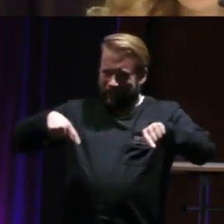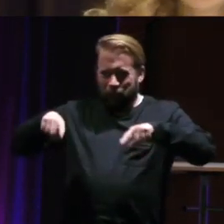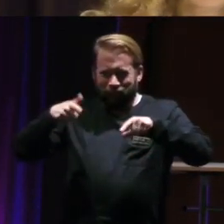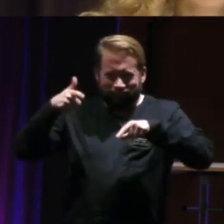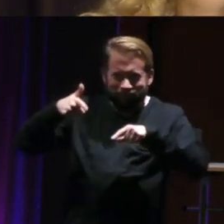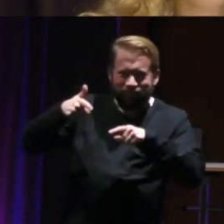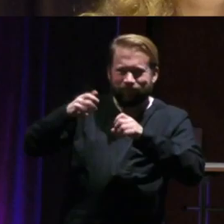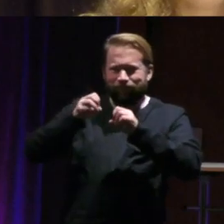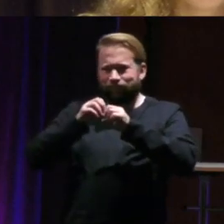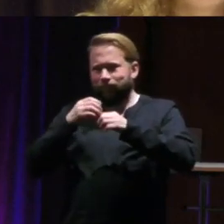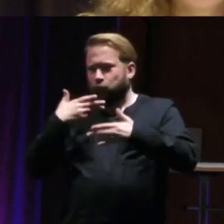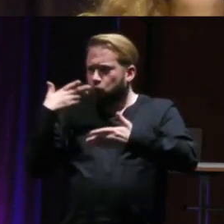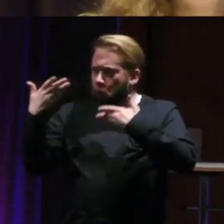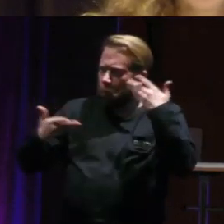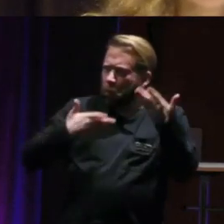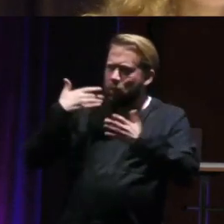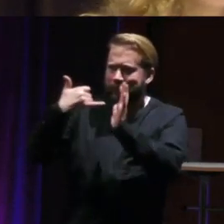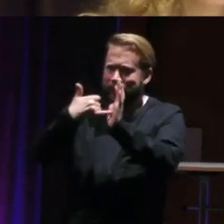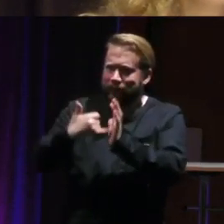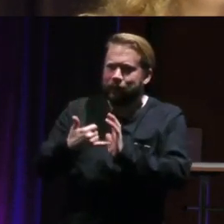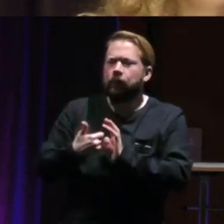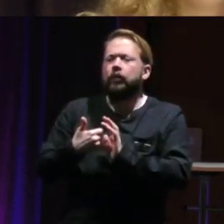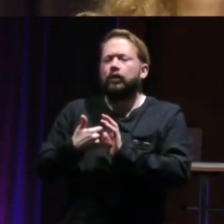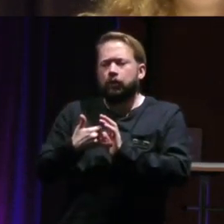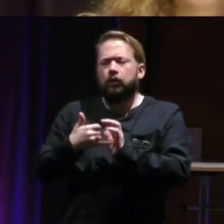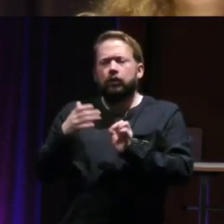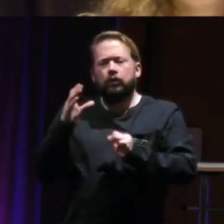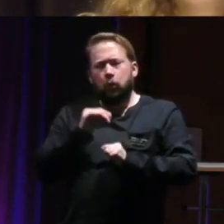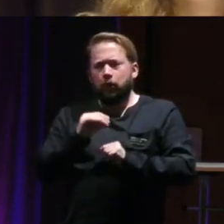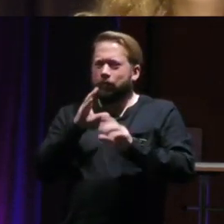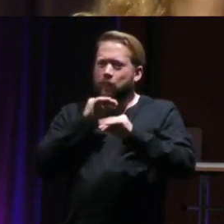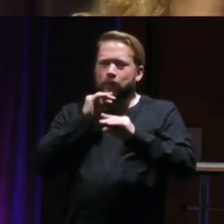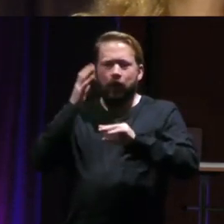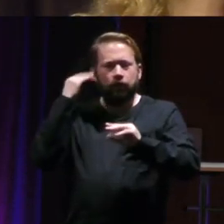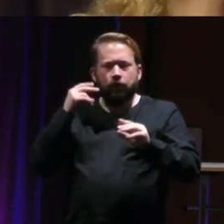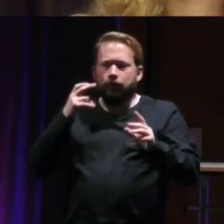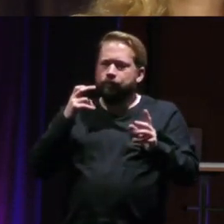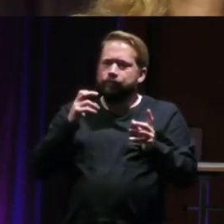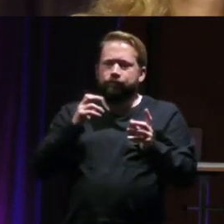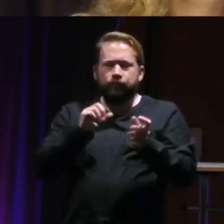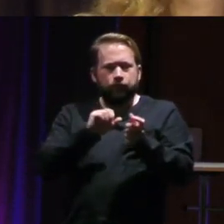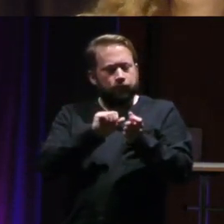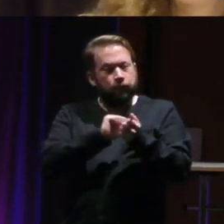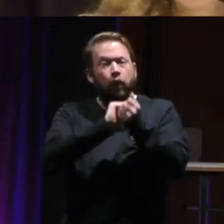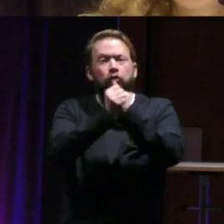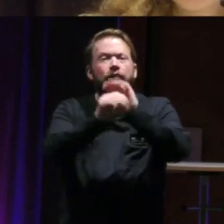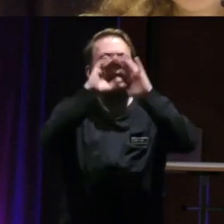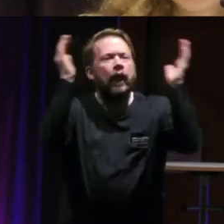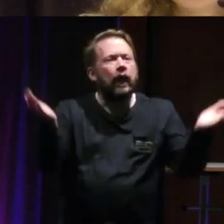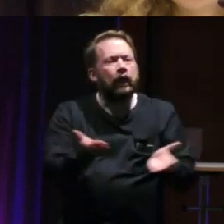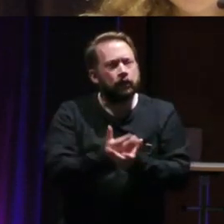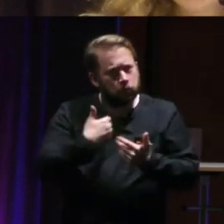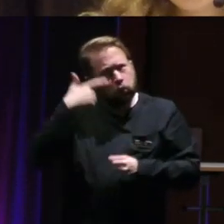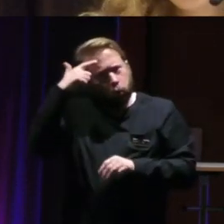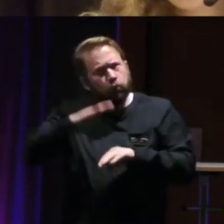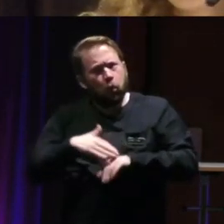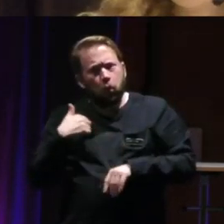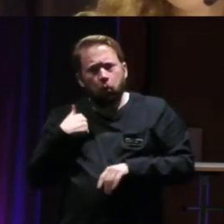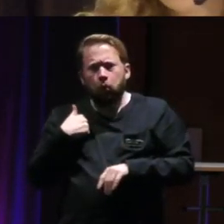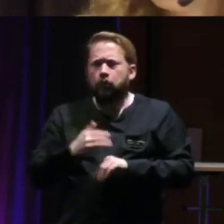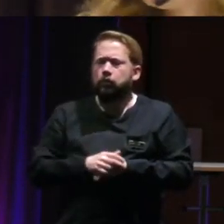song, and I believe music actually can, you know, change the world. And in a lot of countries, it